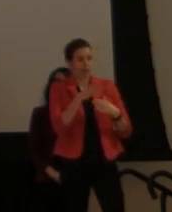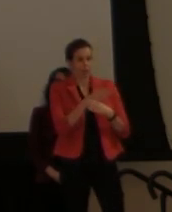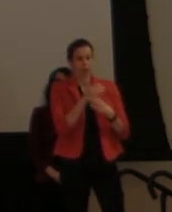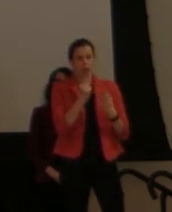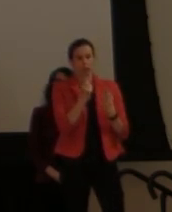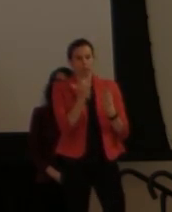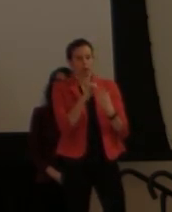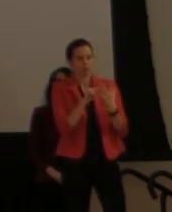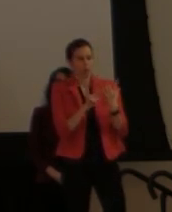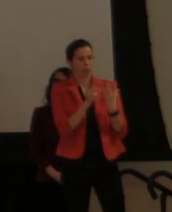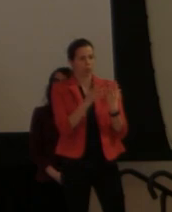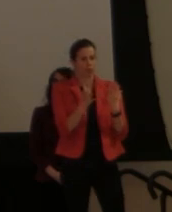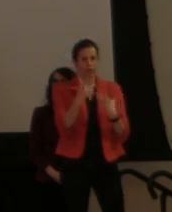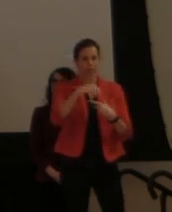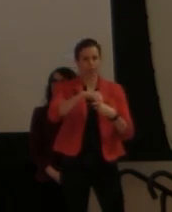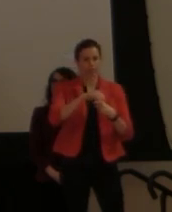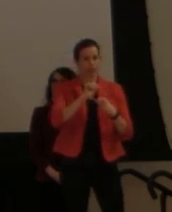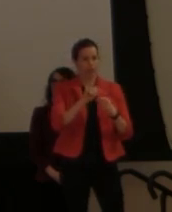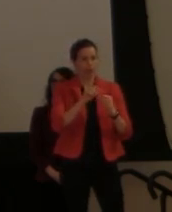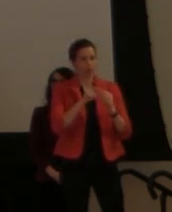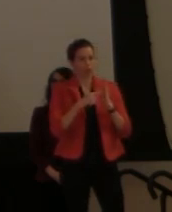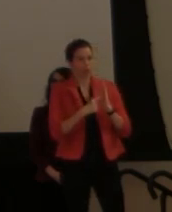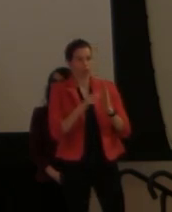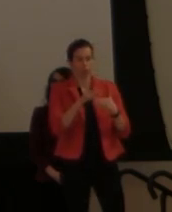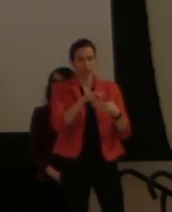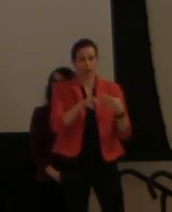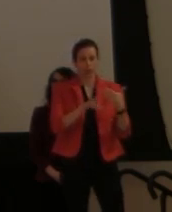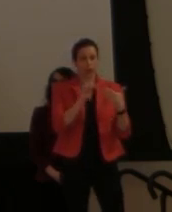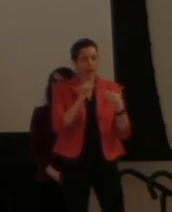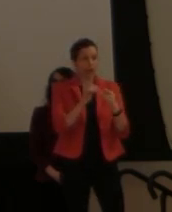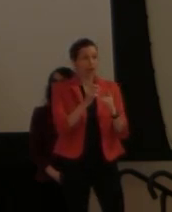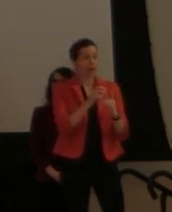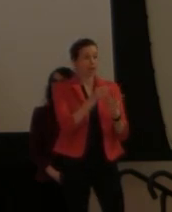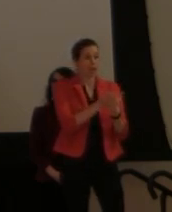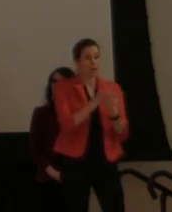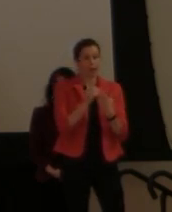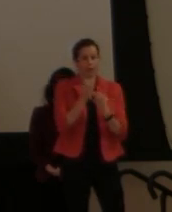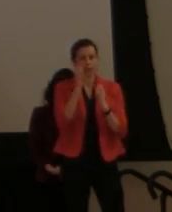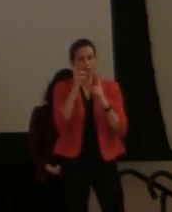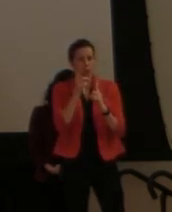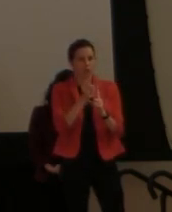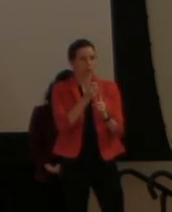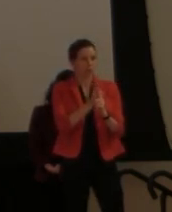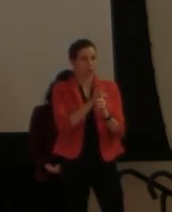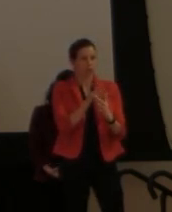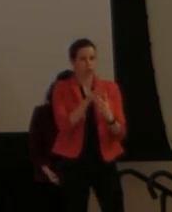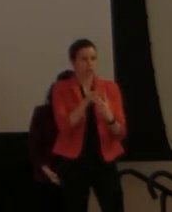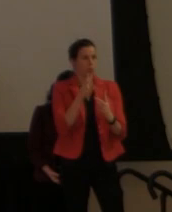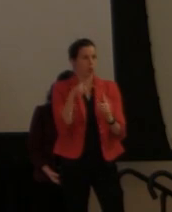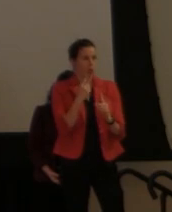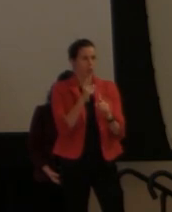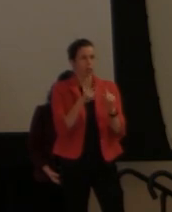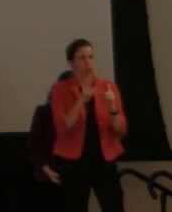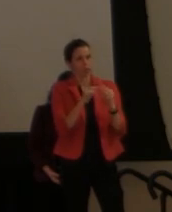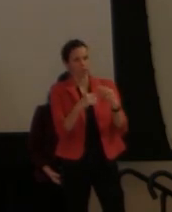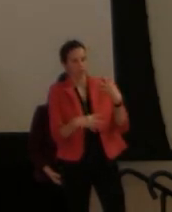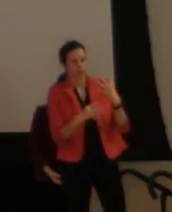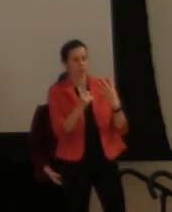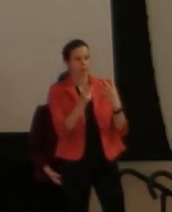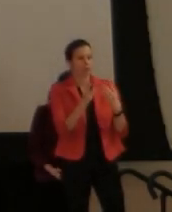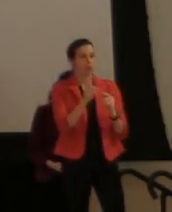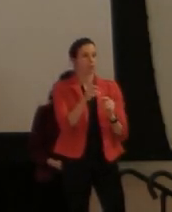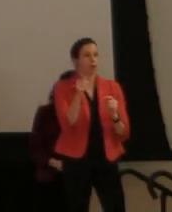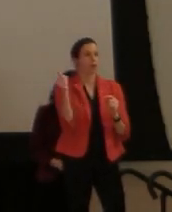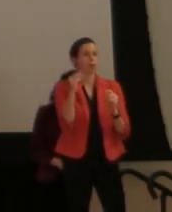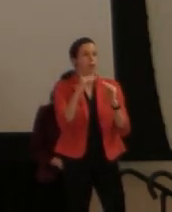really driving gaps in outcomes, and we can see that income and education are just two of those components.